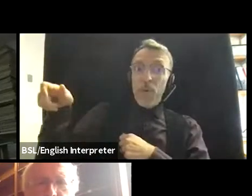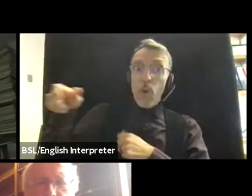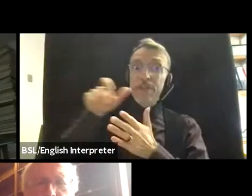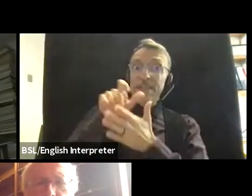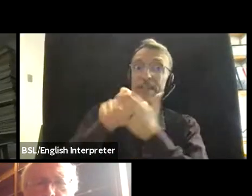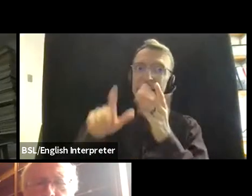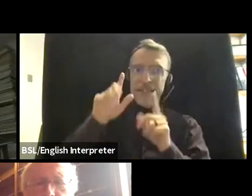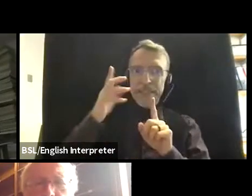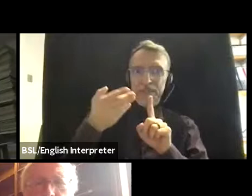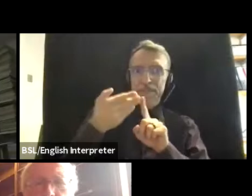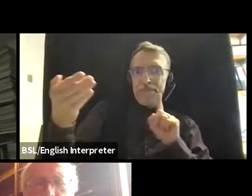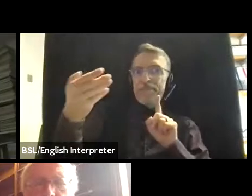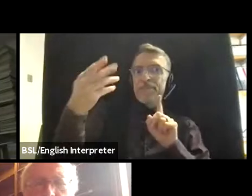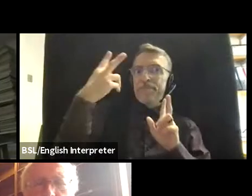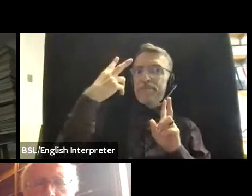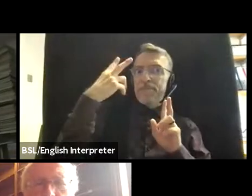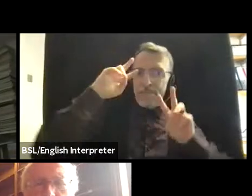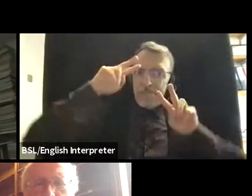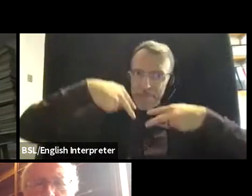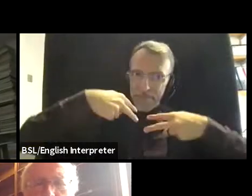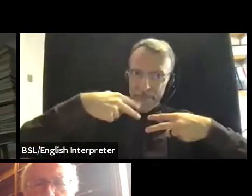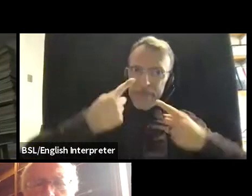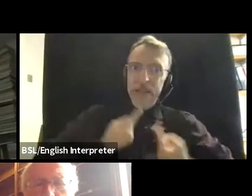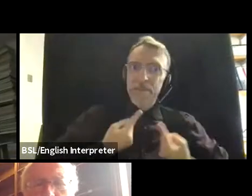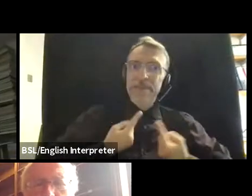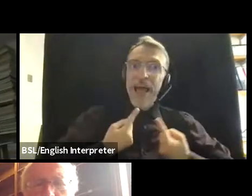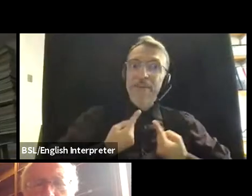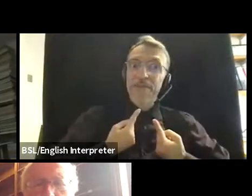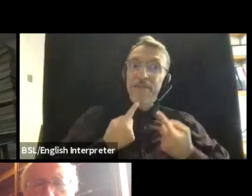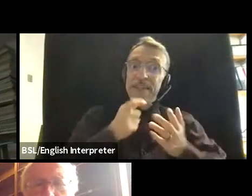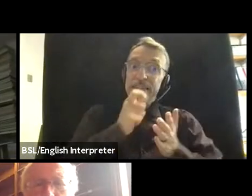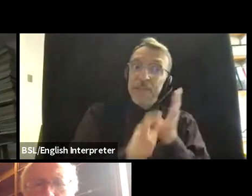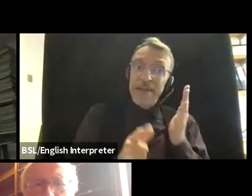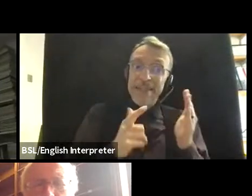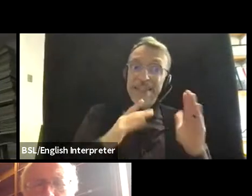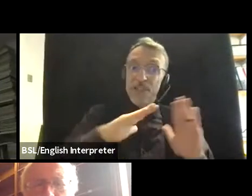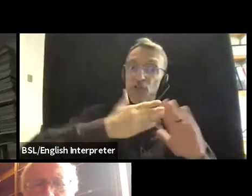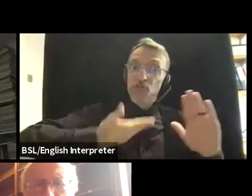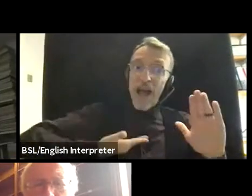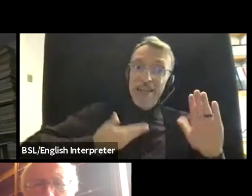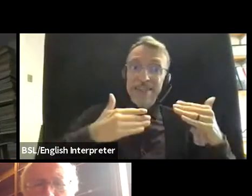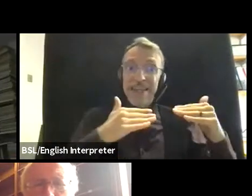in terms of abilities, rights and equalities? And there's also one about